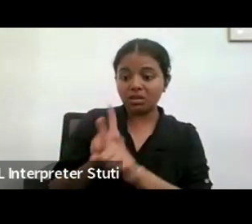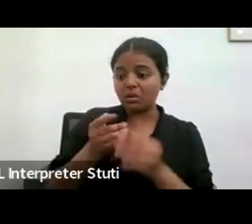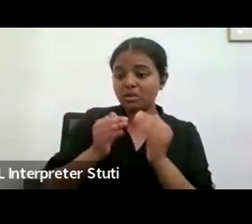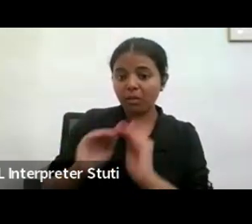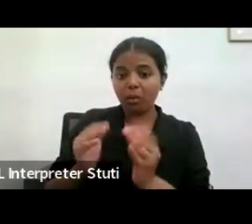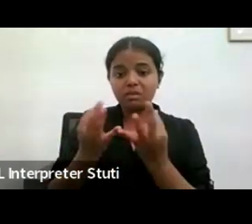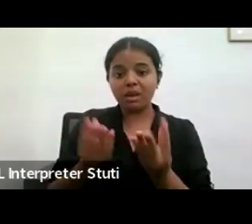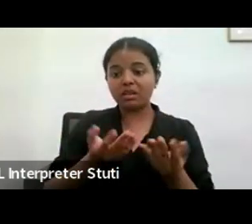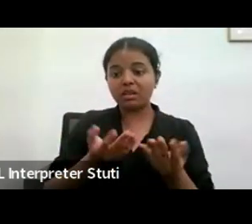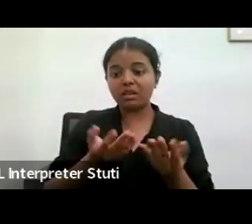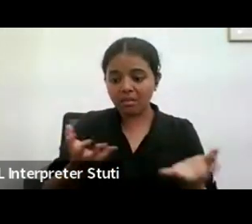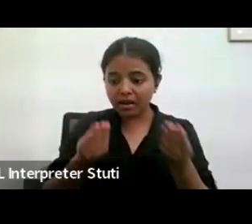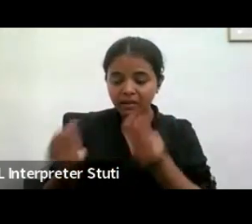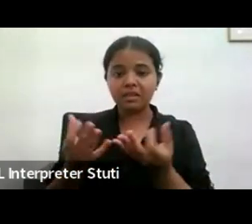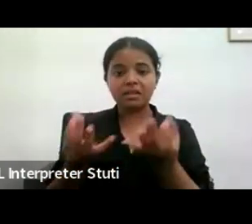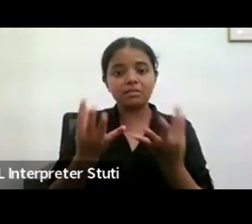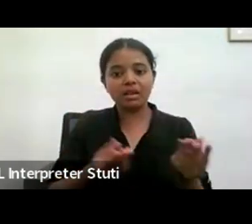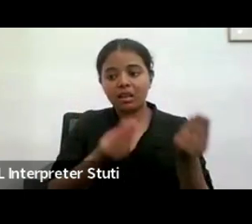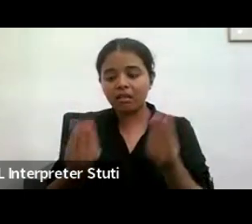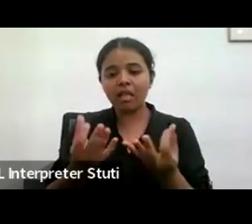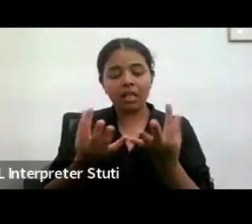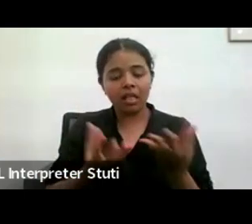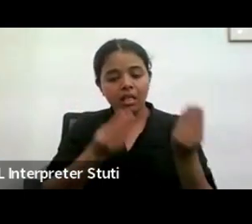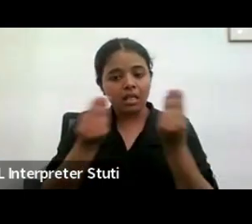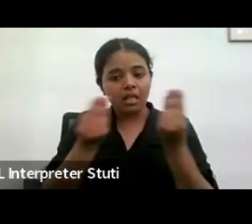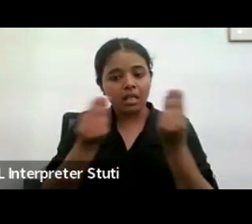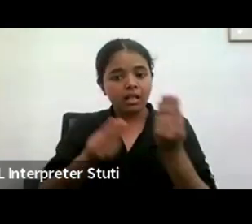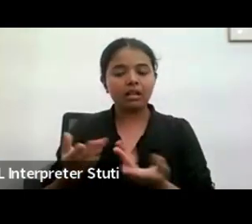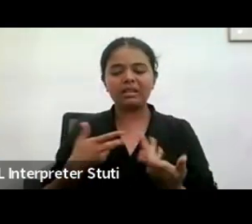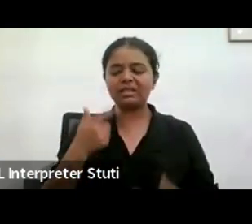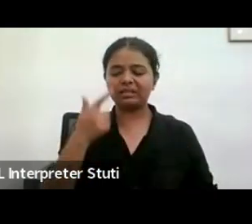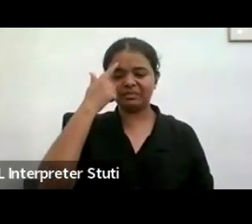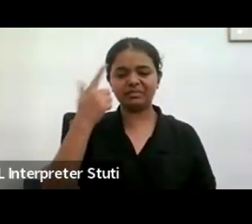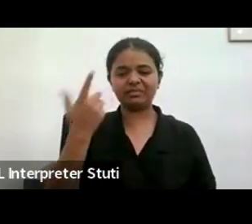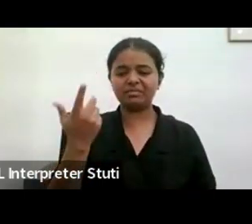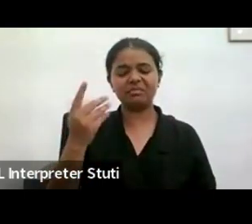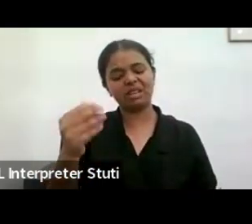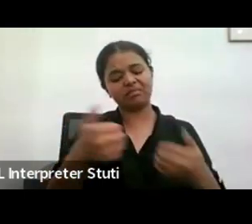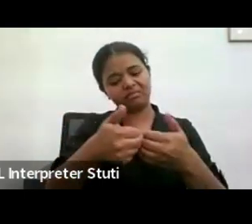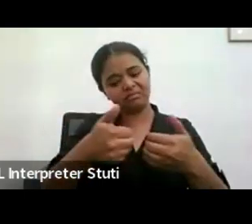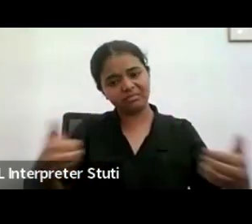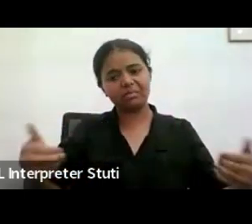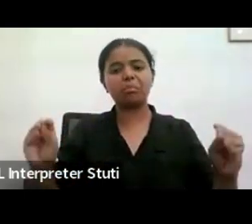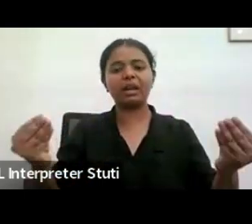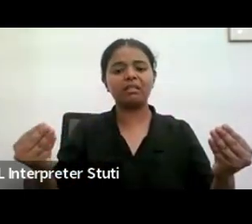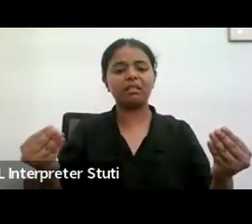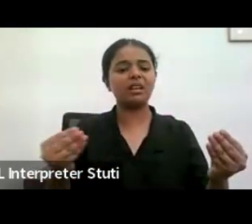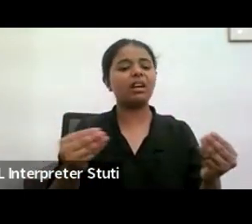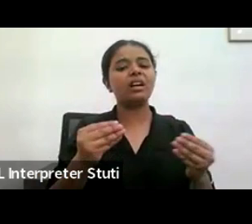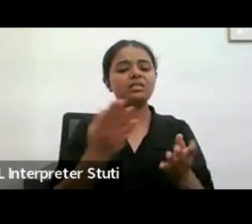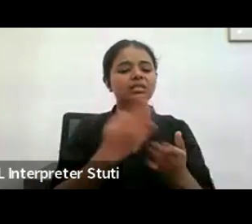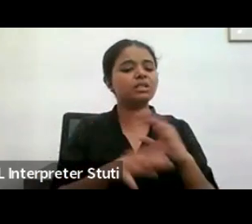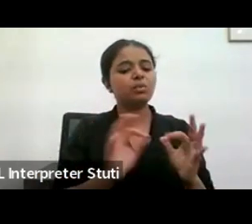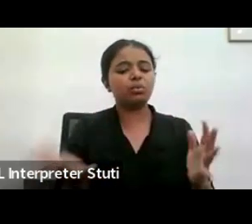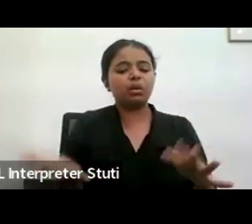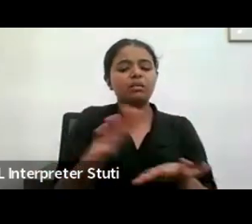and therefore we do not know what to do. She would be better off in a separate facility. This